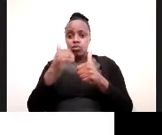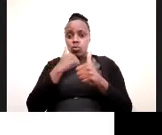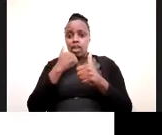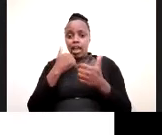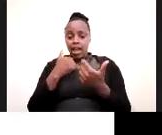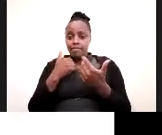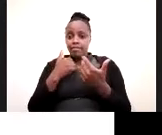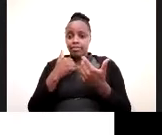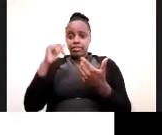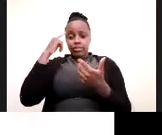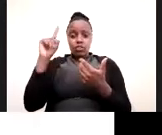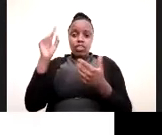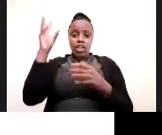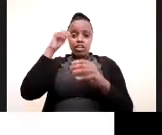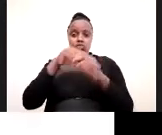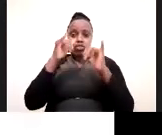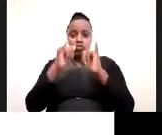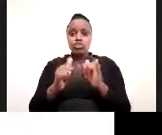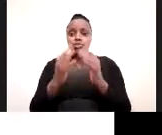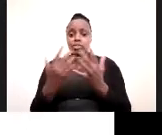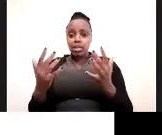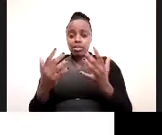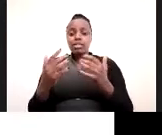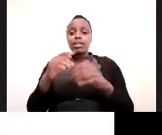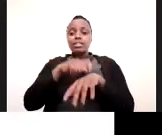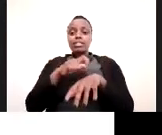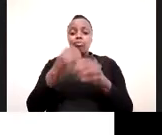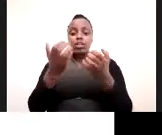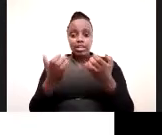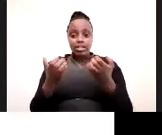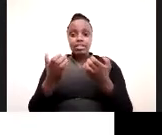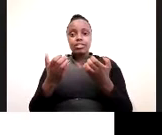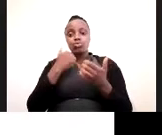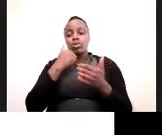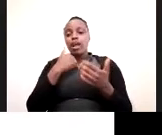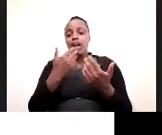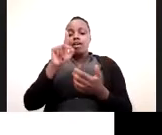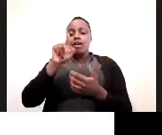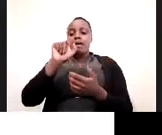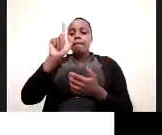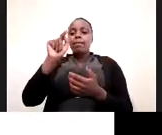for inclusion of new substances when there is a need for pathogens that are not